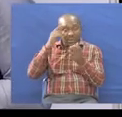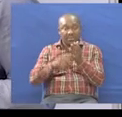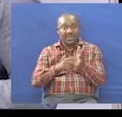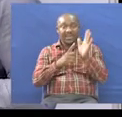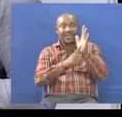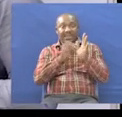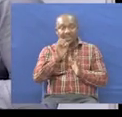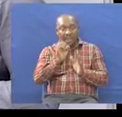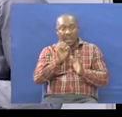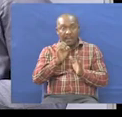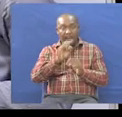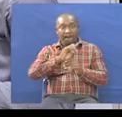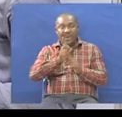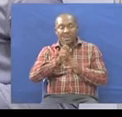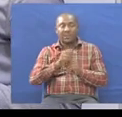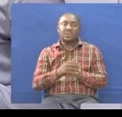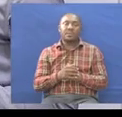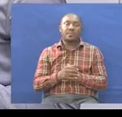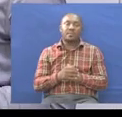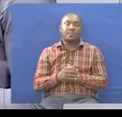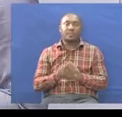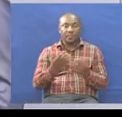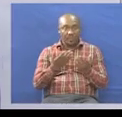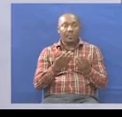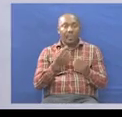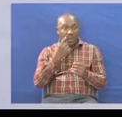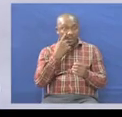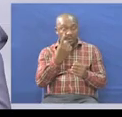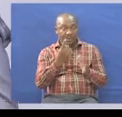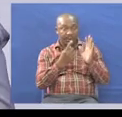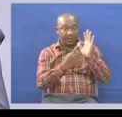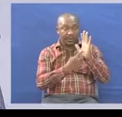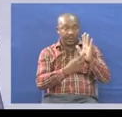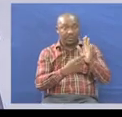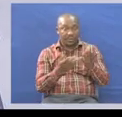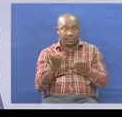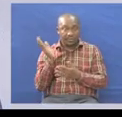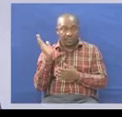60 minutes have completed there. So let's see the example here.